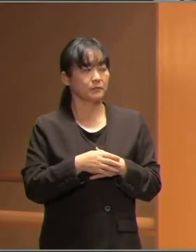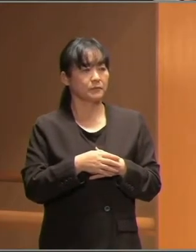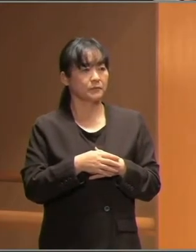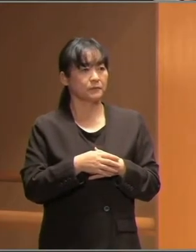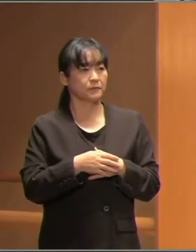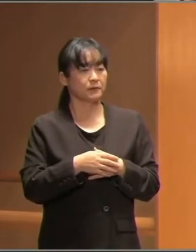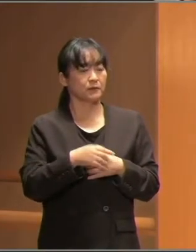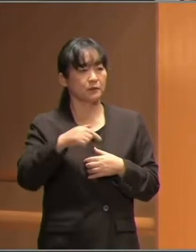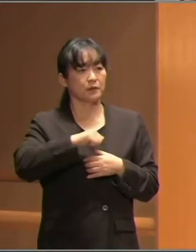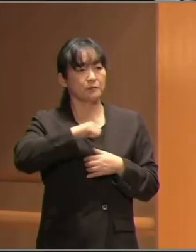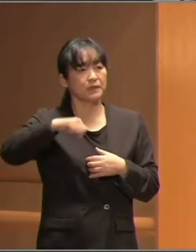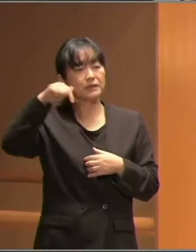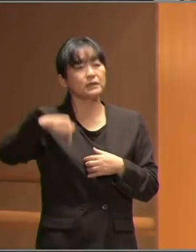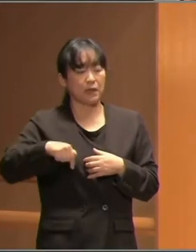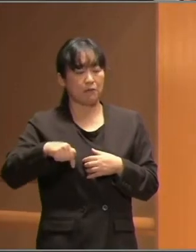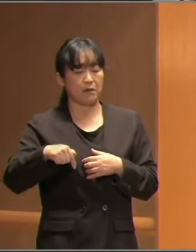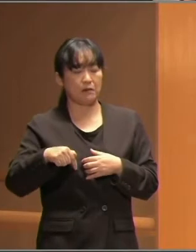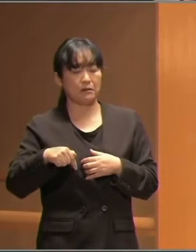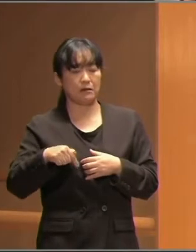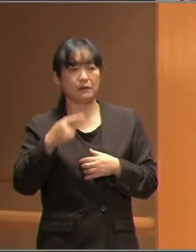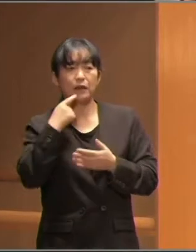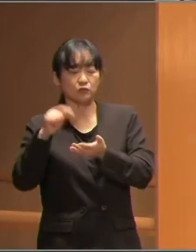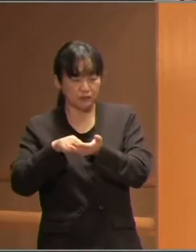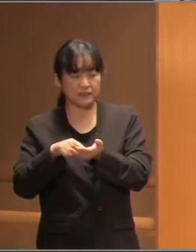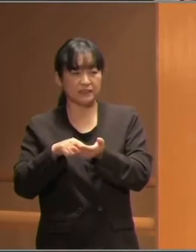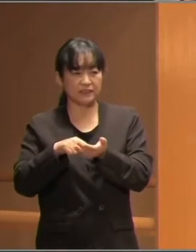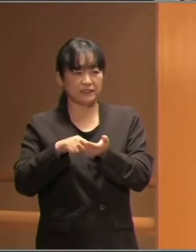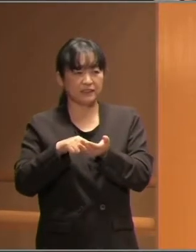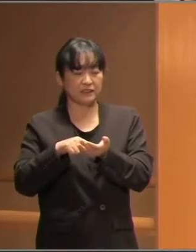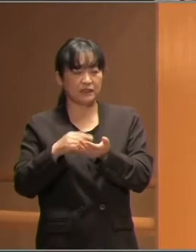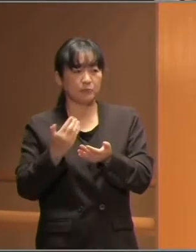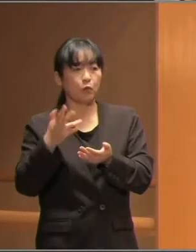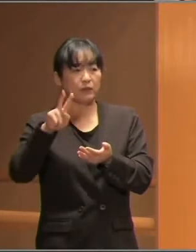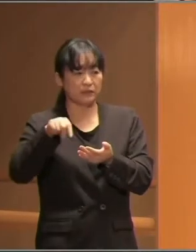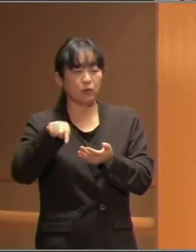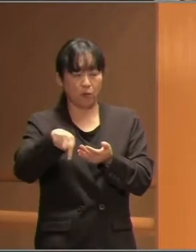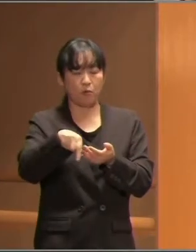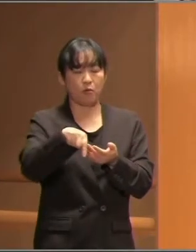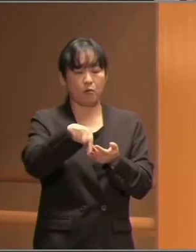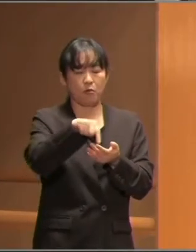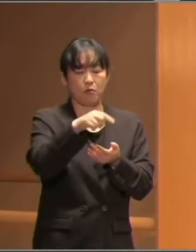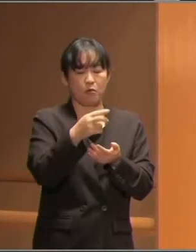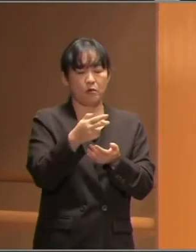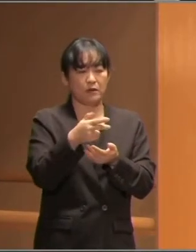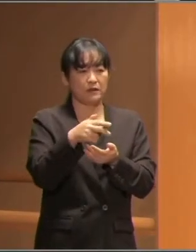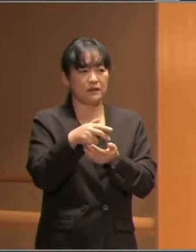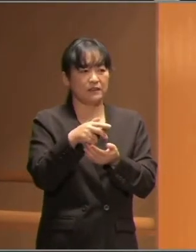The lower right is the mix of PP and